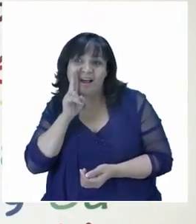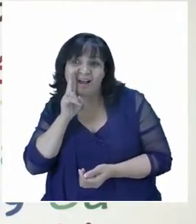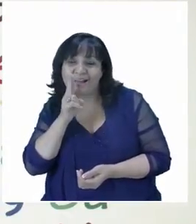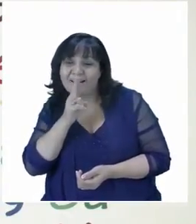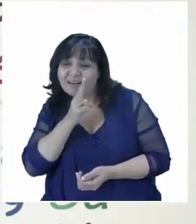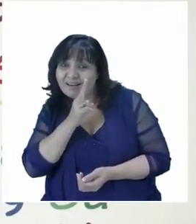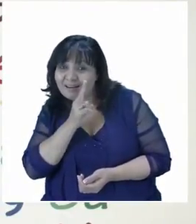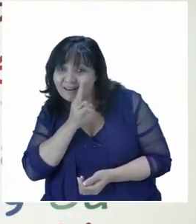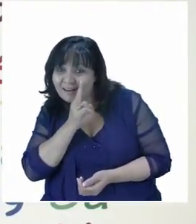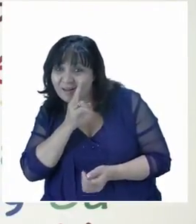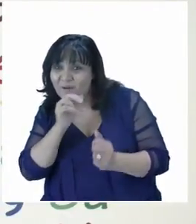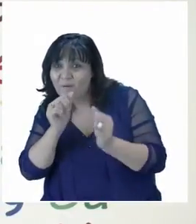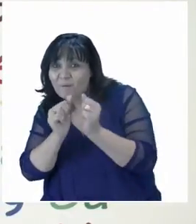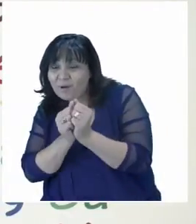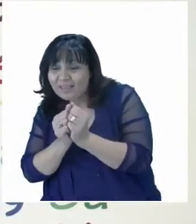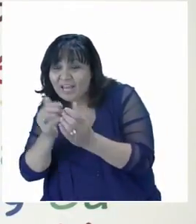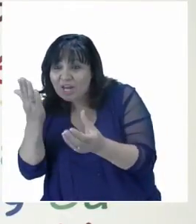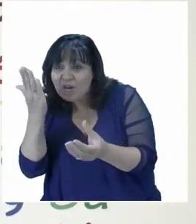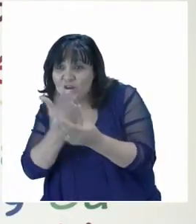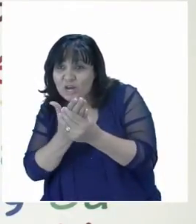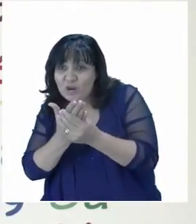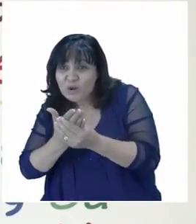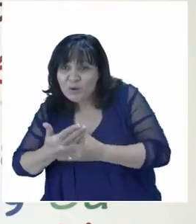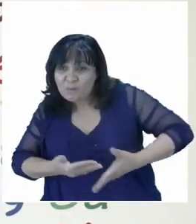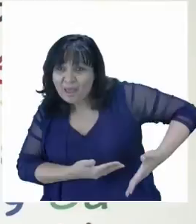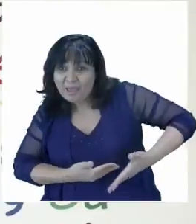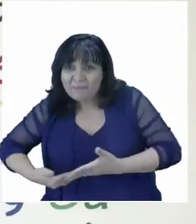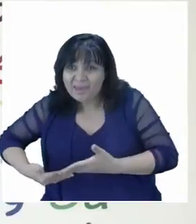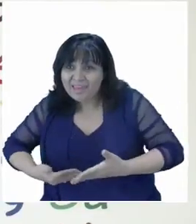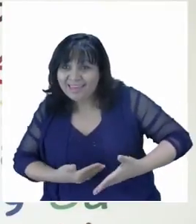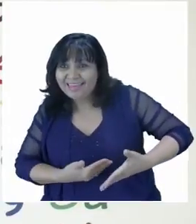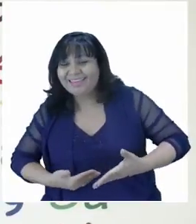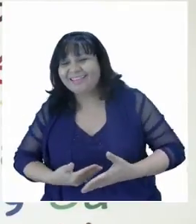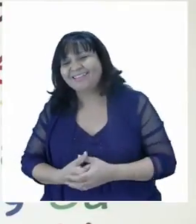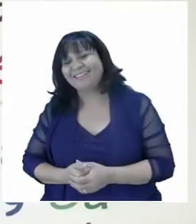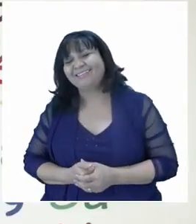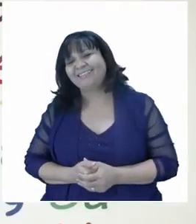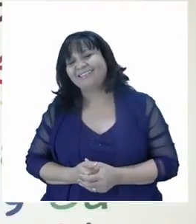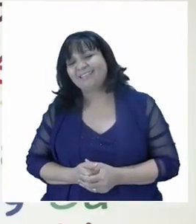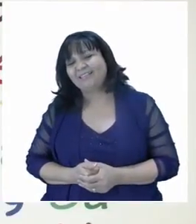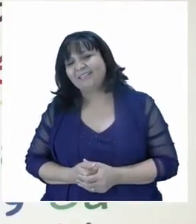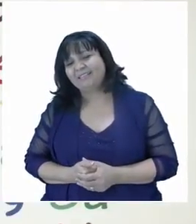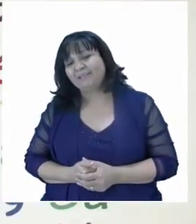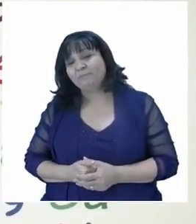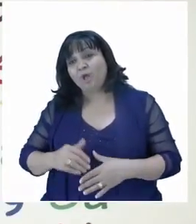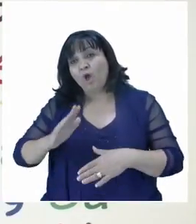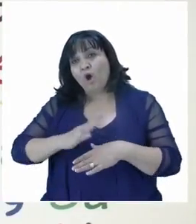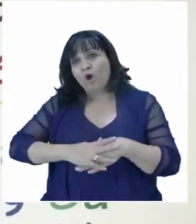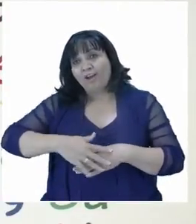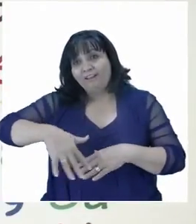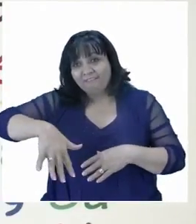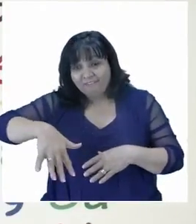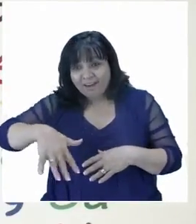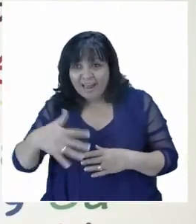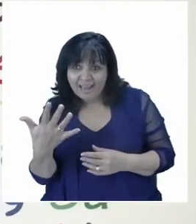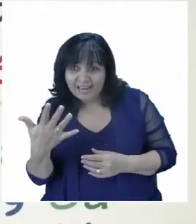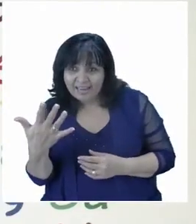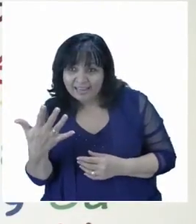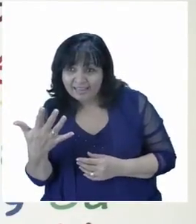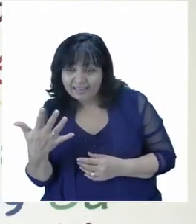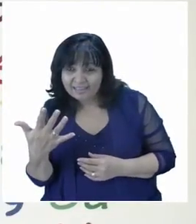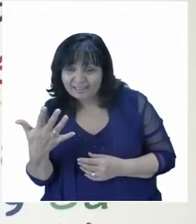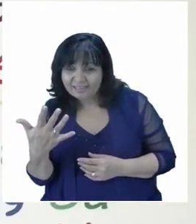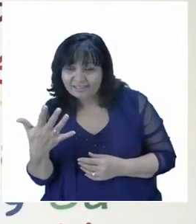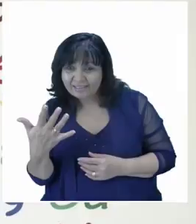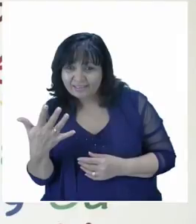baby. So this is Thursday. On Friday, which is the